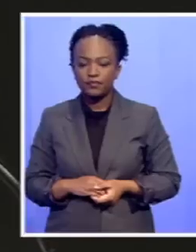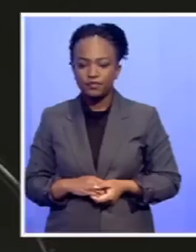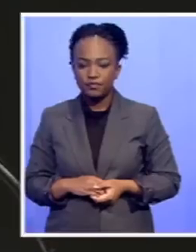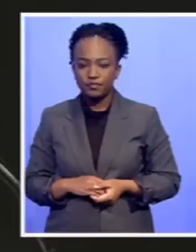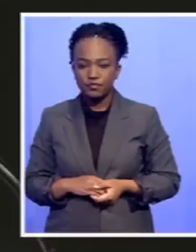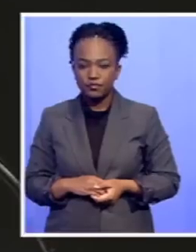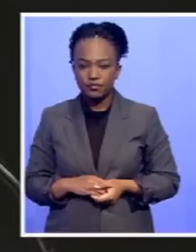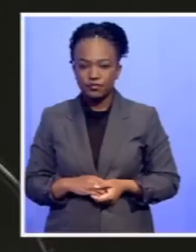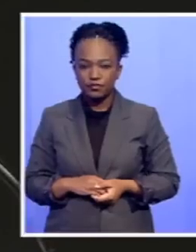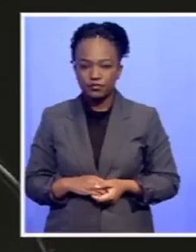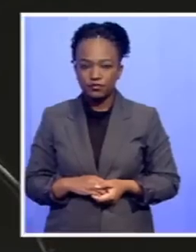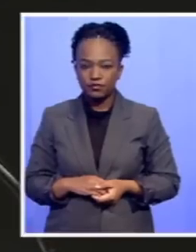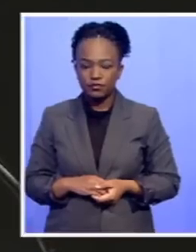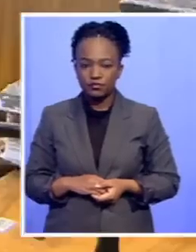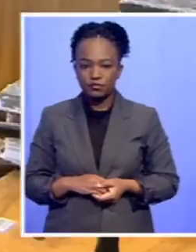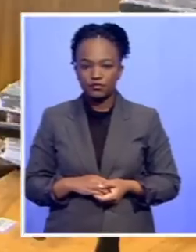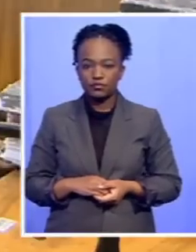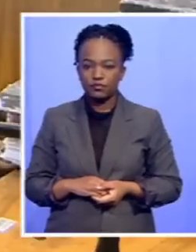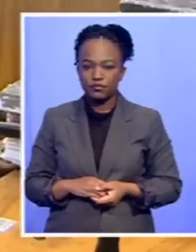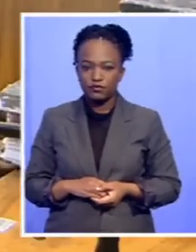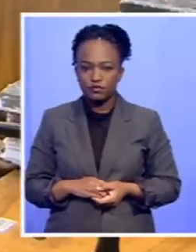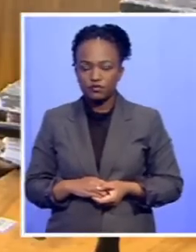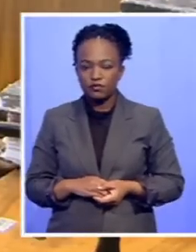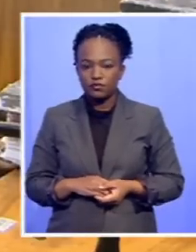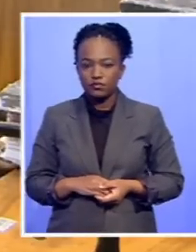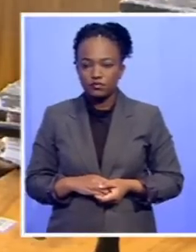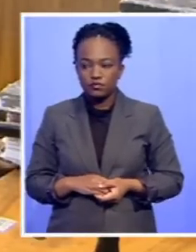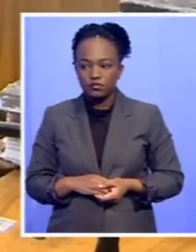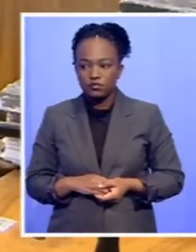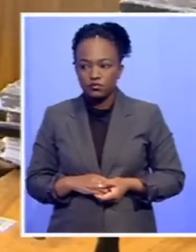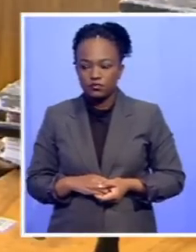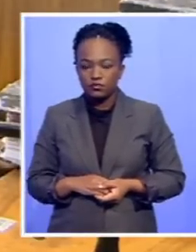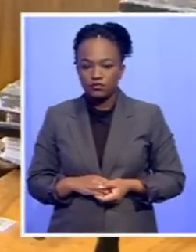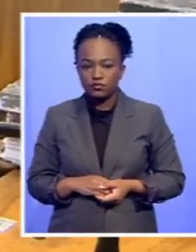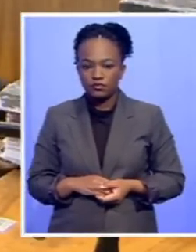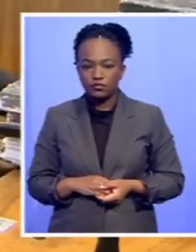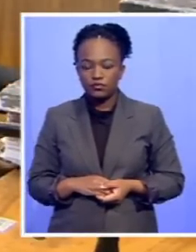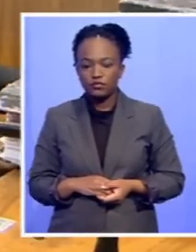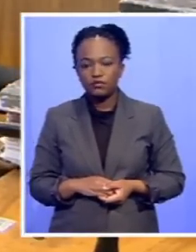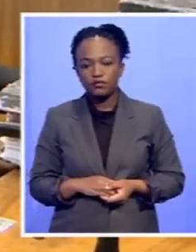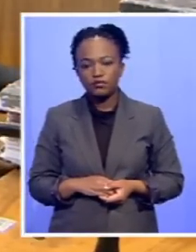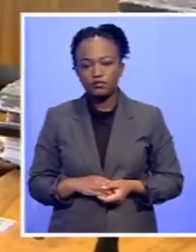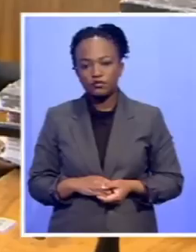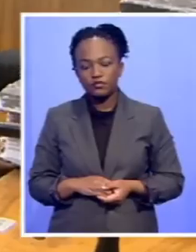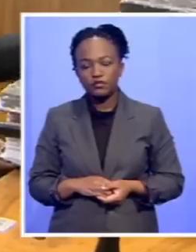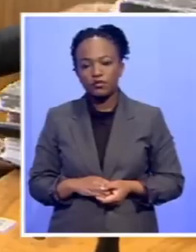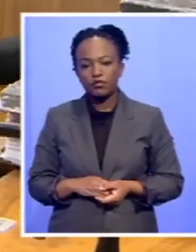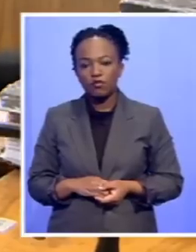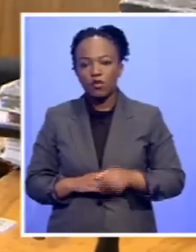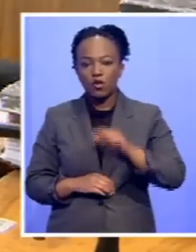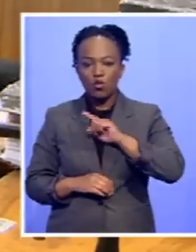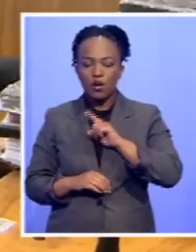Possible factual situations that may or may not arise. Former J held that it is unwise to attempt to banish issues